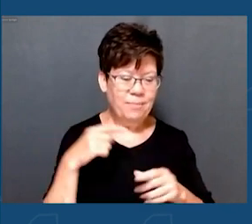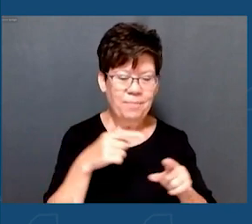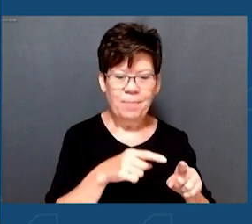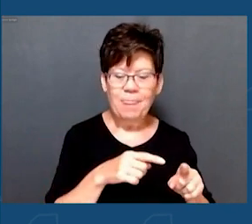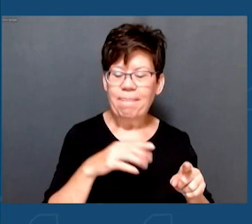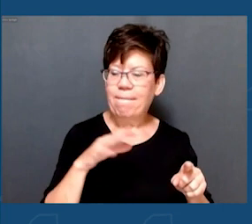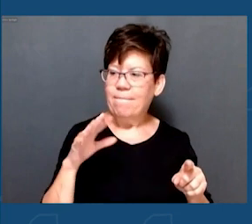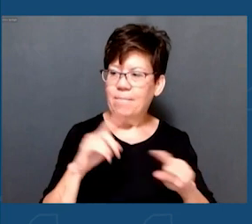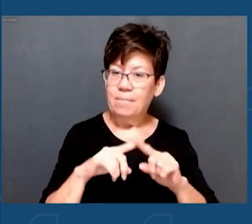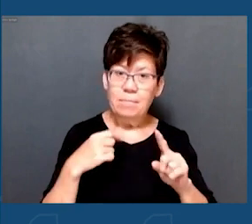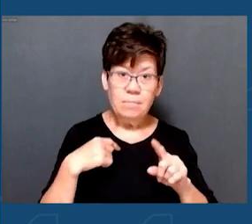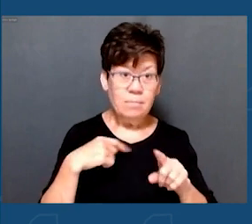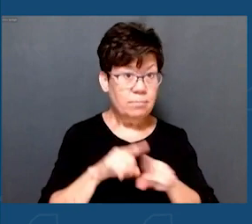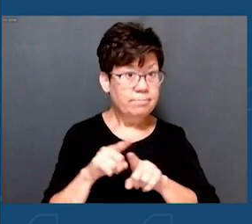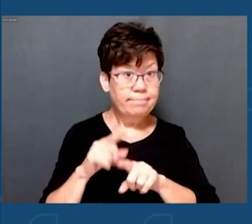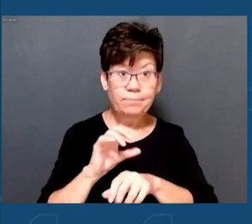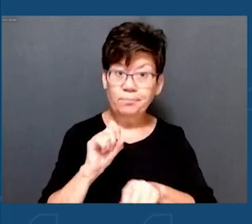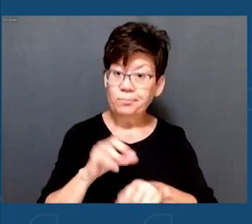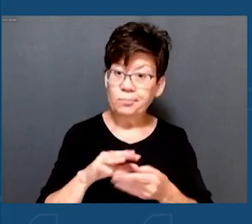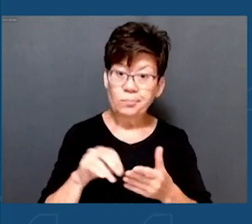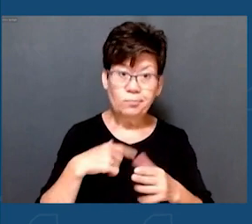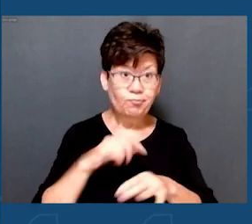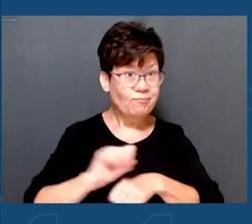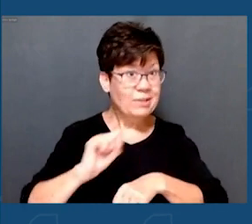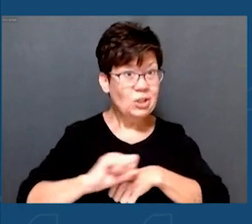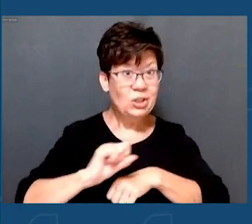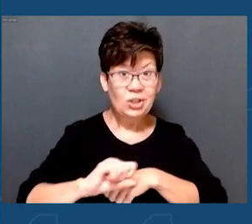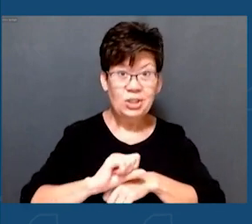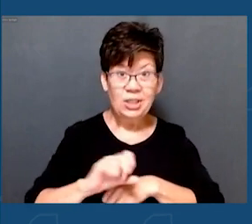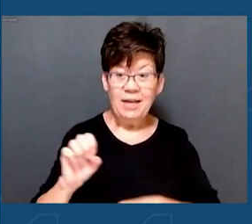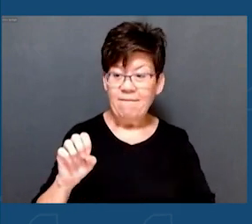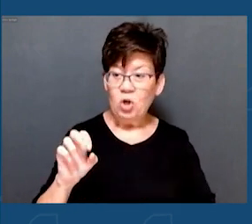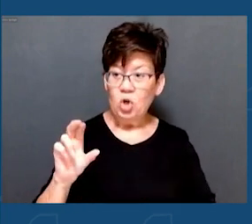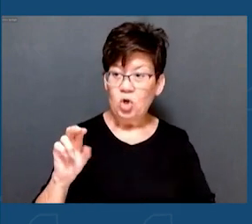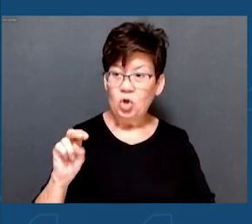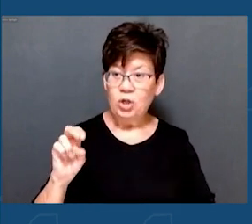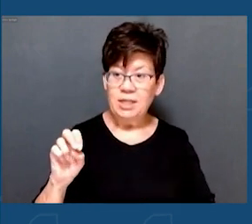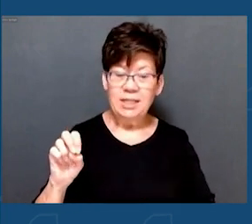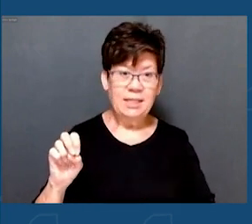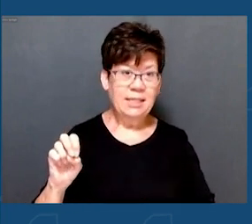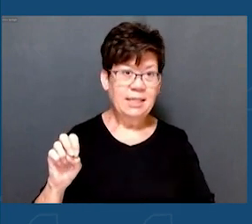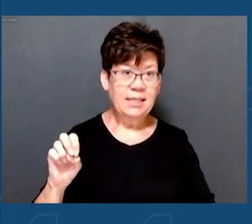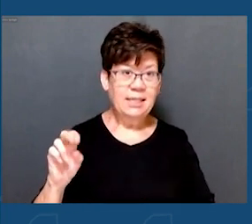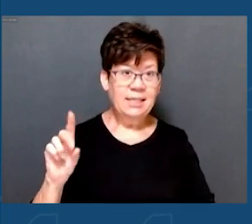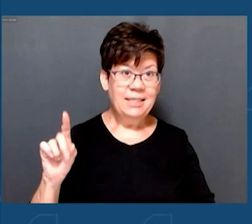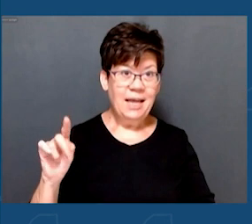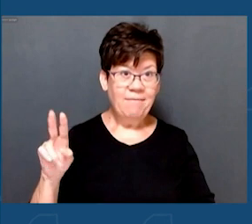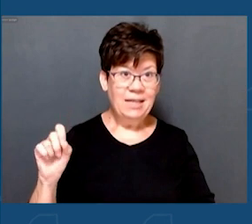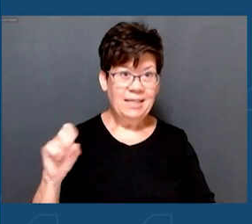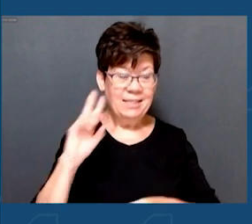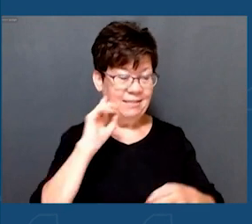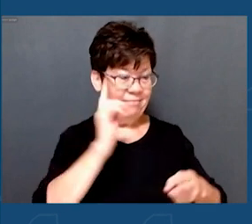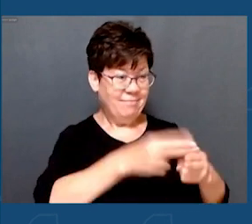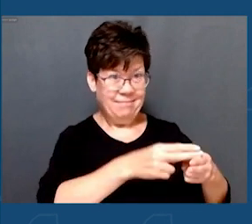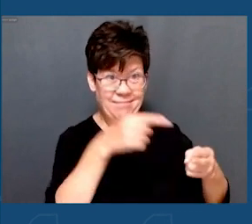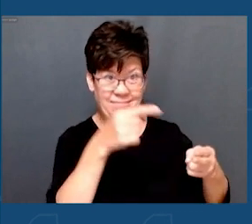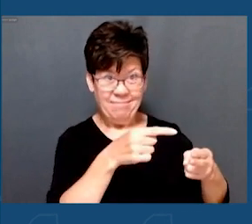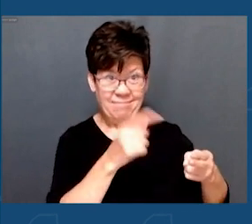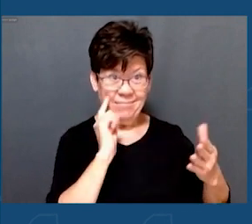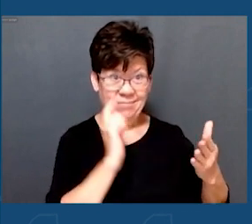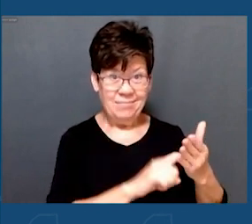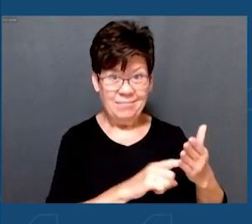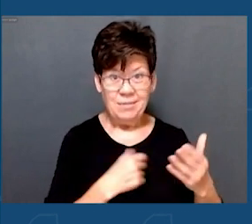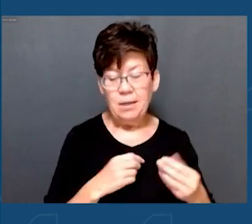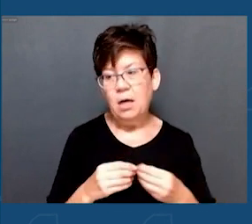hard as a student to try and have Ernie Davis recognized with his name on the Carrier Dome. Clearly I lost that battle because it